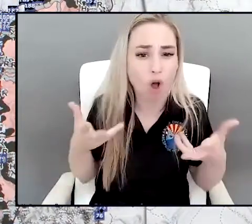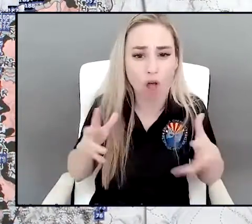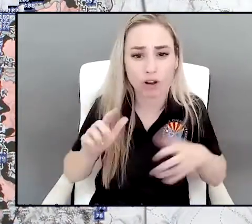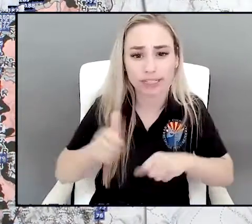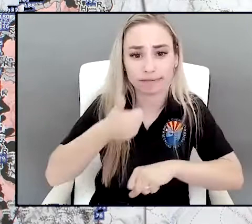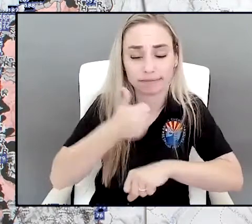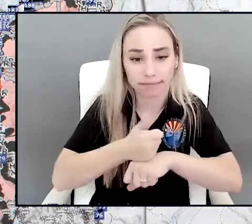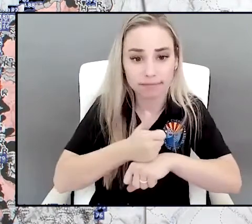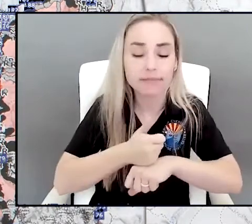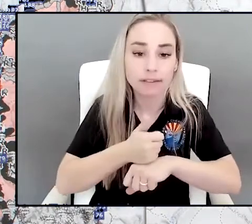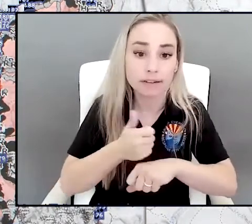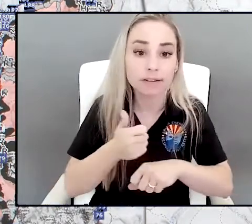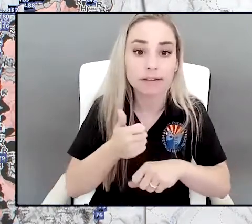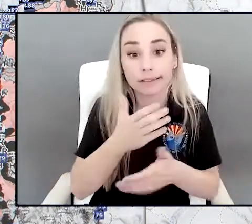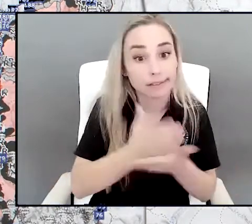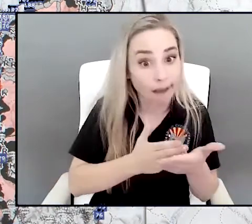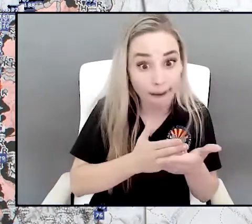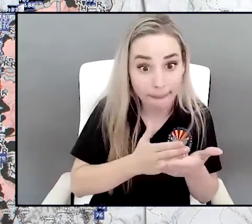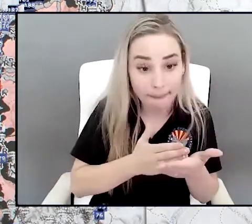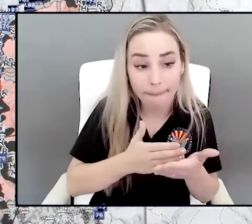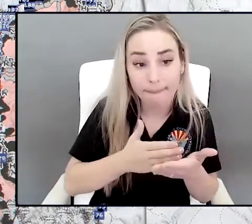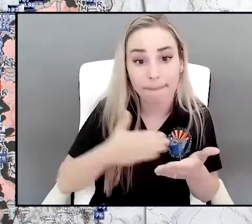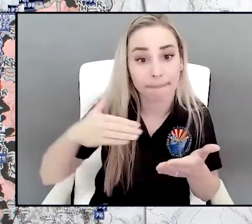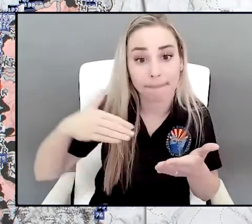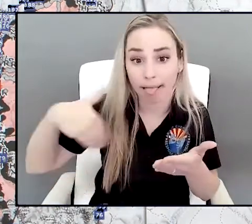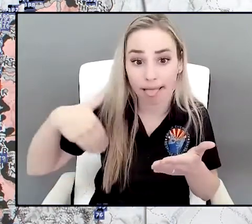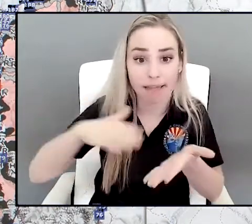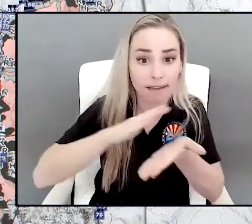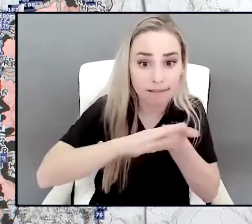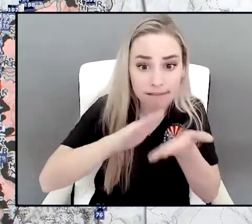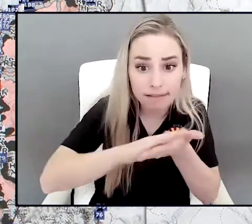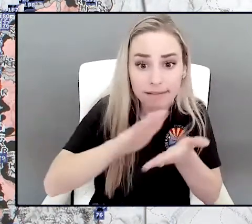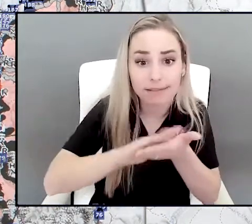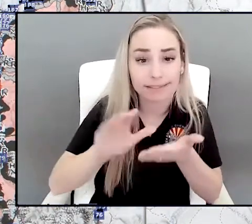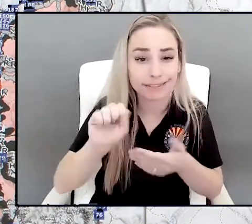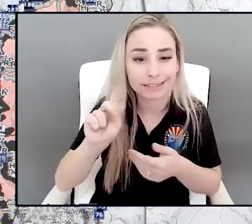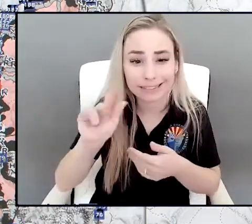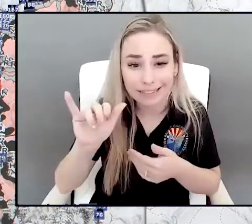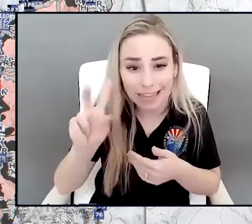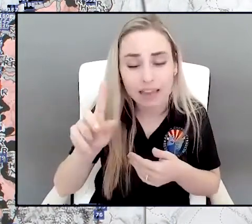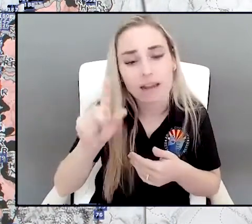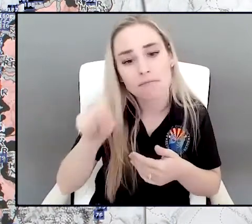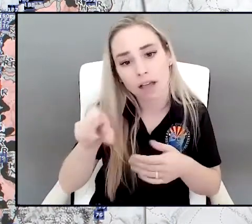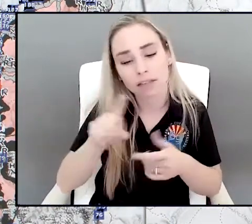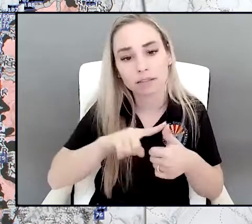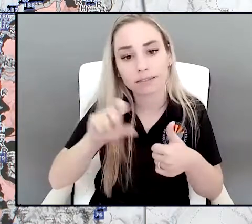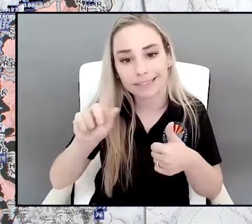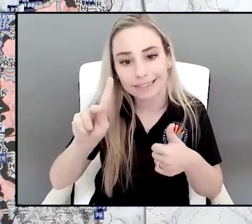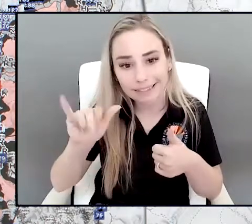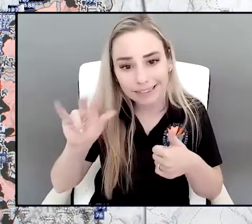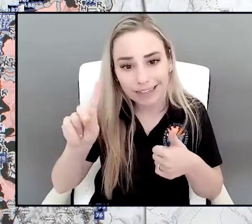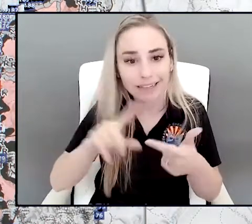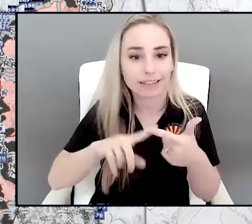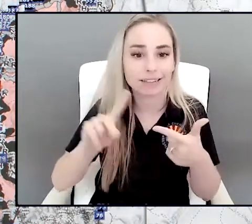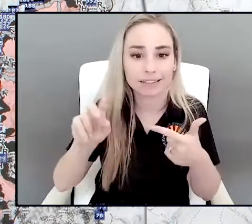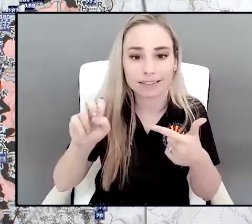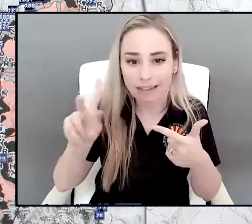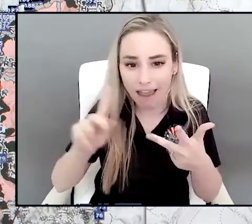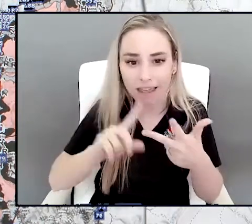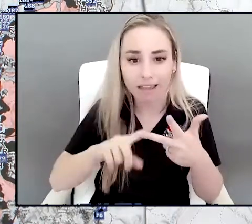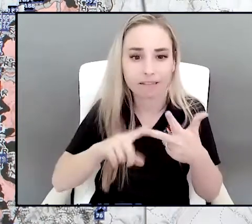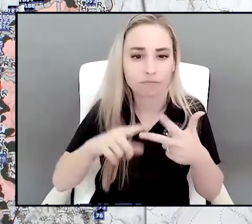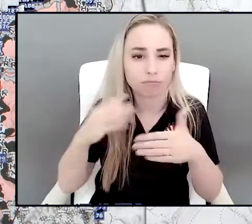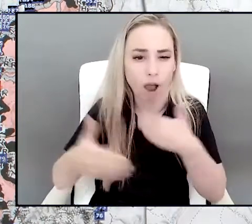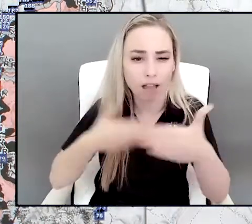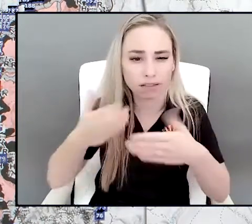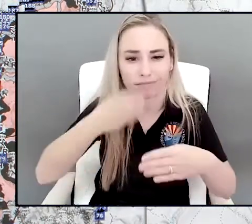in place, but a lot of that stuff has not been skidded out. So there's going to be a lot of skidding and decking and